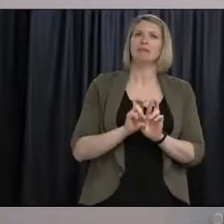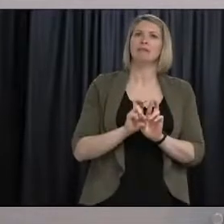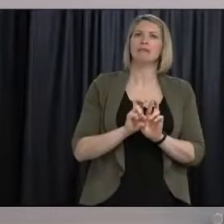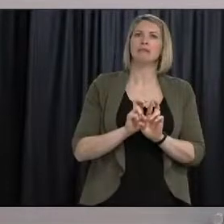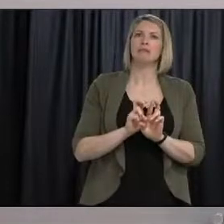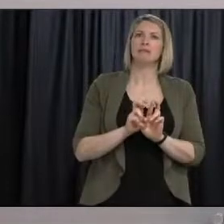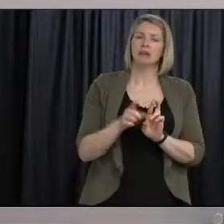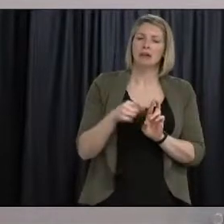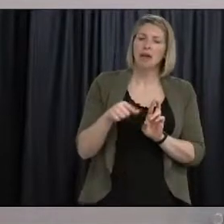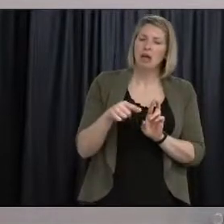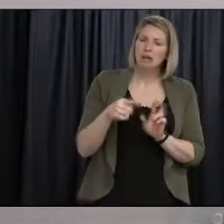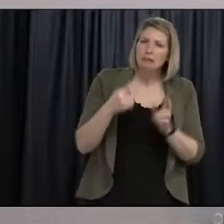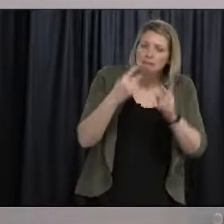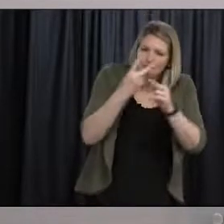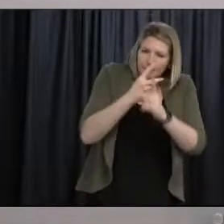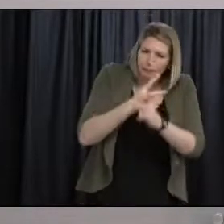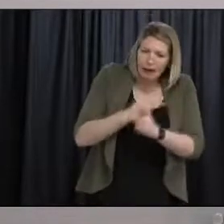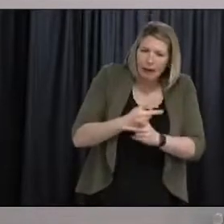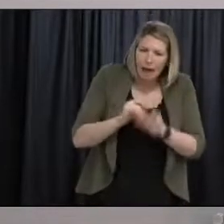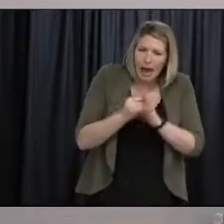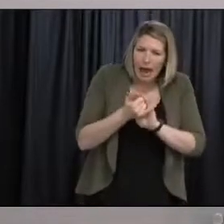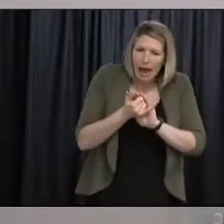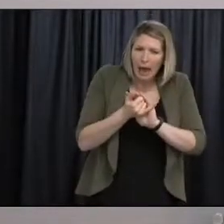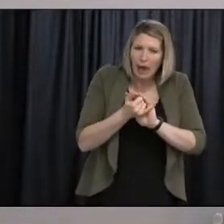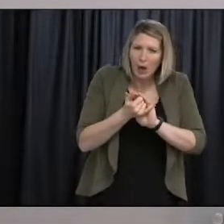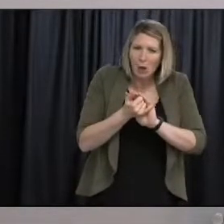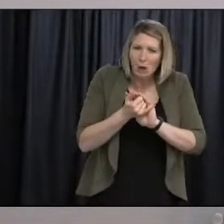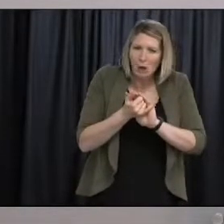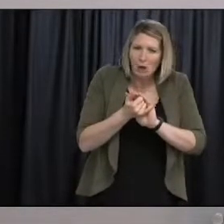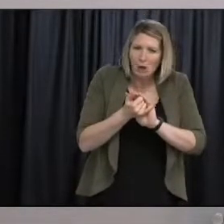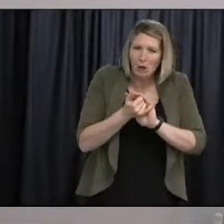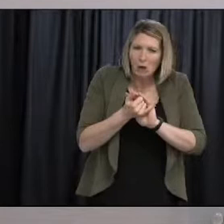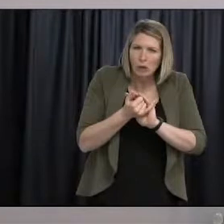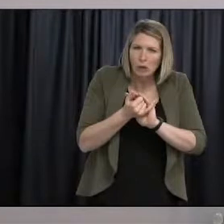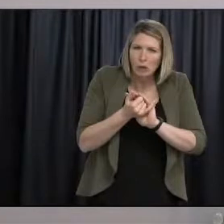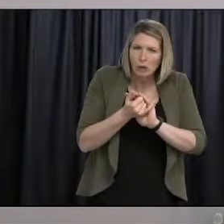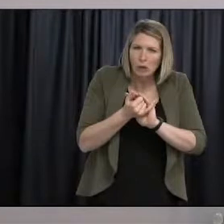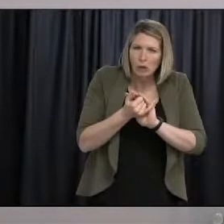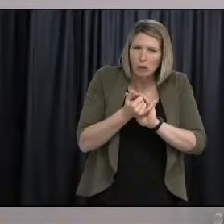to see if they can get a mechanism of action. I assume things like that are going on